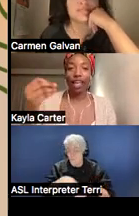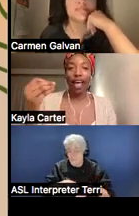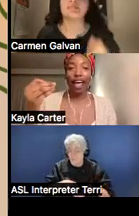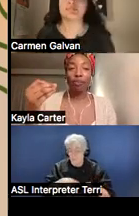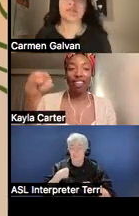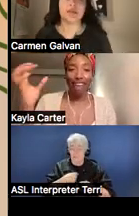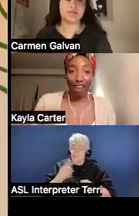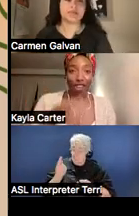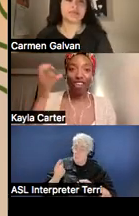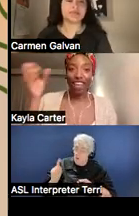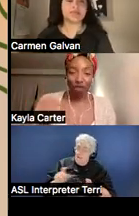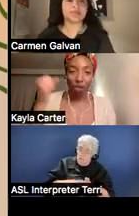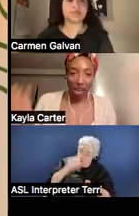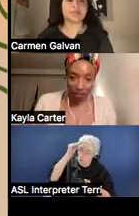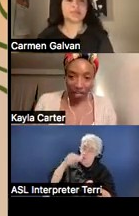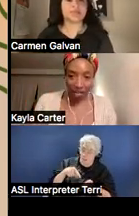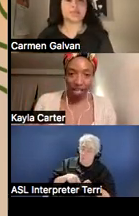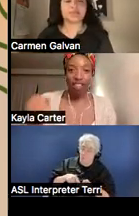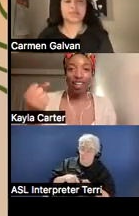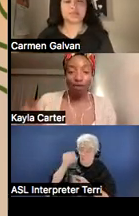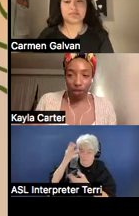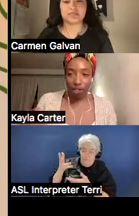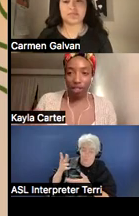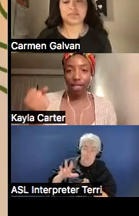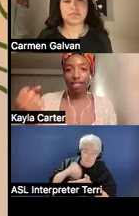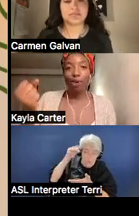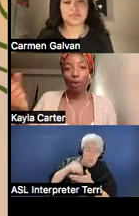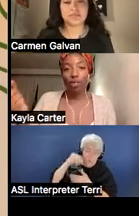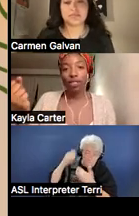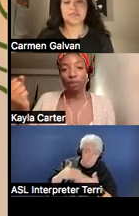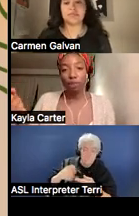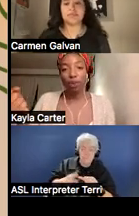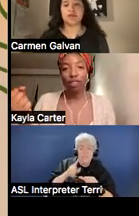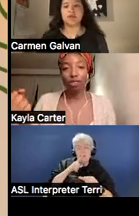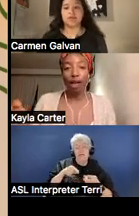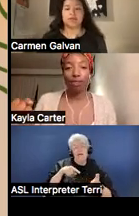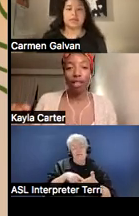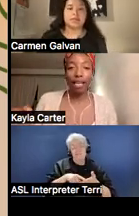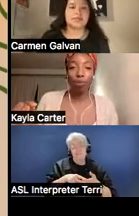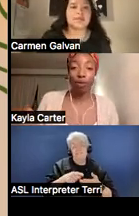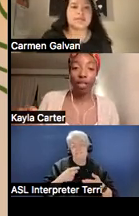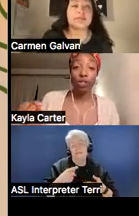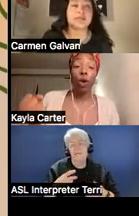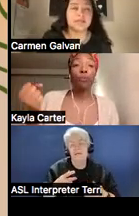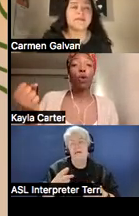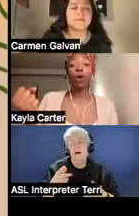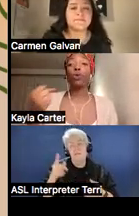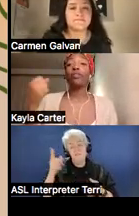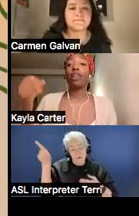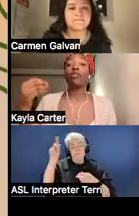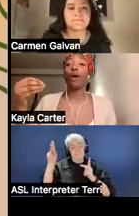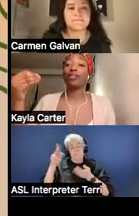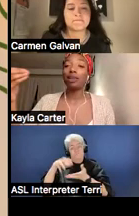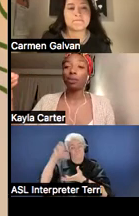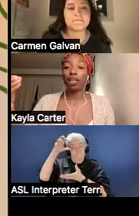learned, gathered information that unfortunately is beholden to people with a lot of class privilege or who